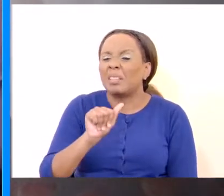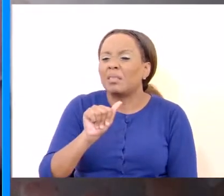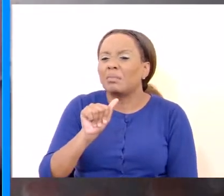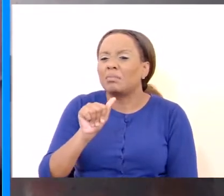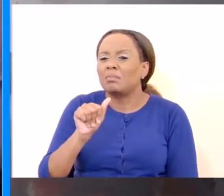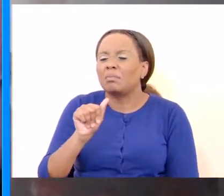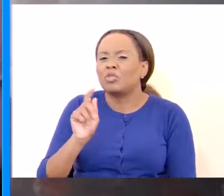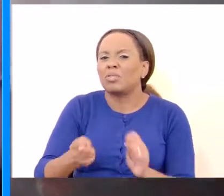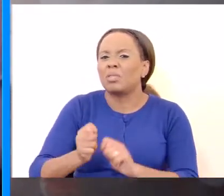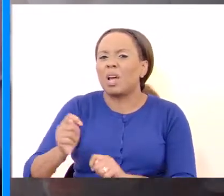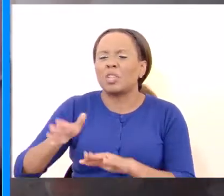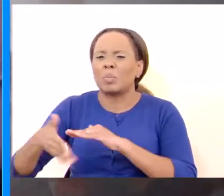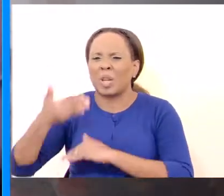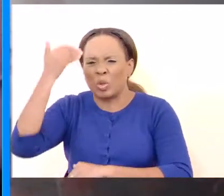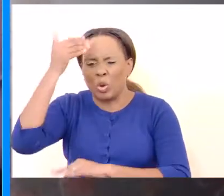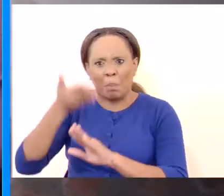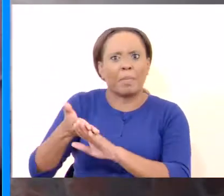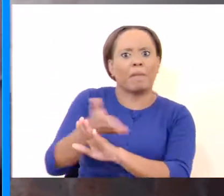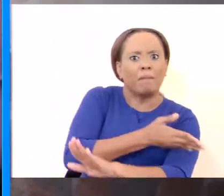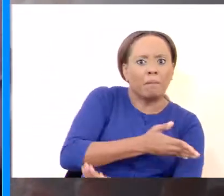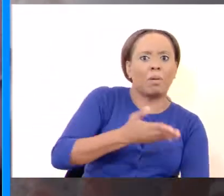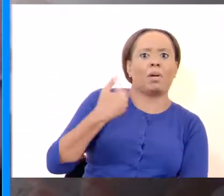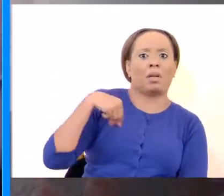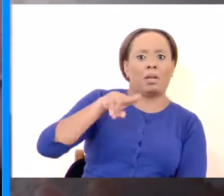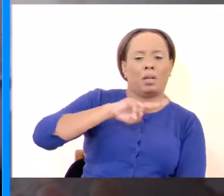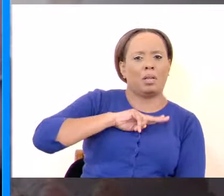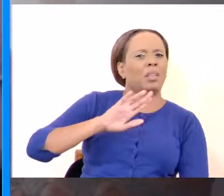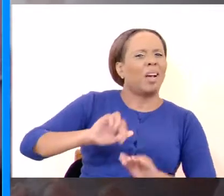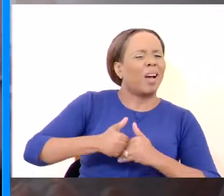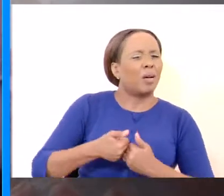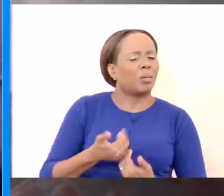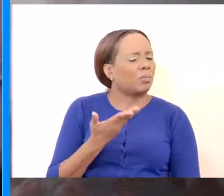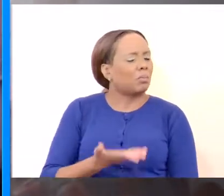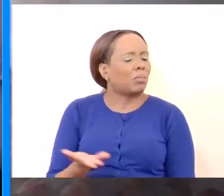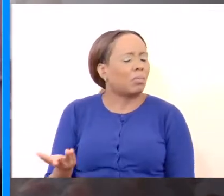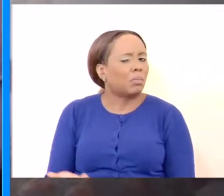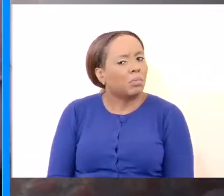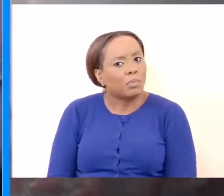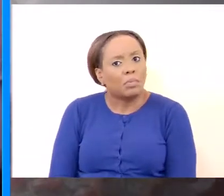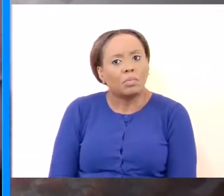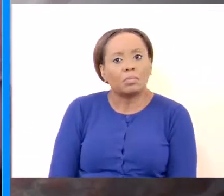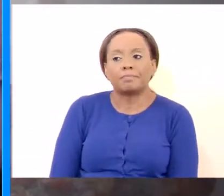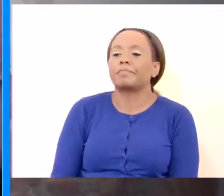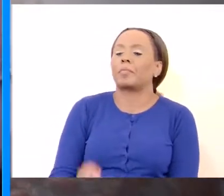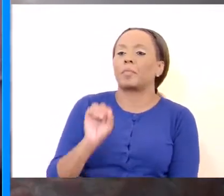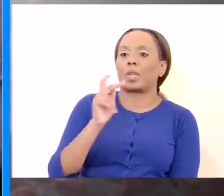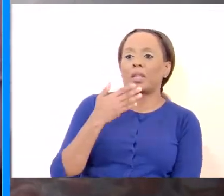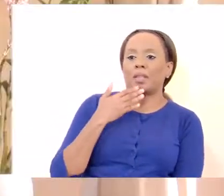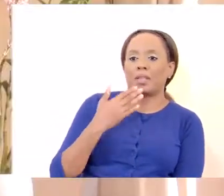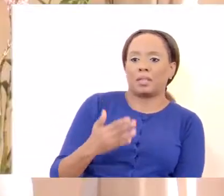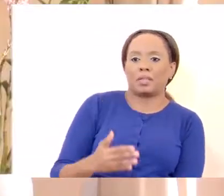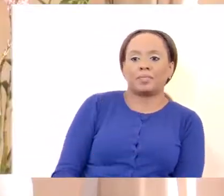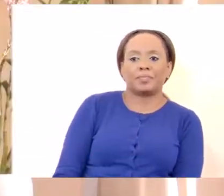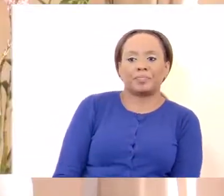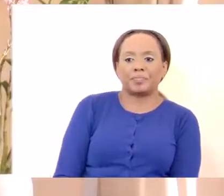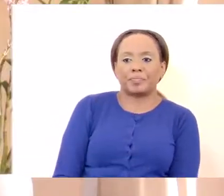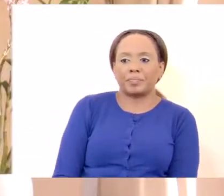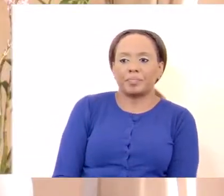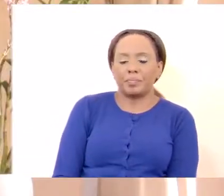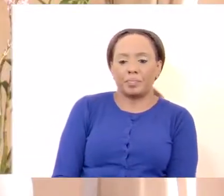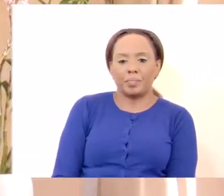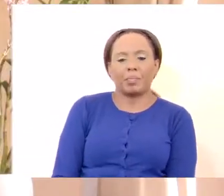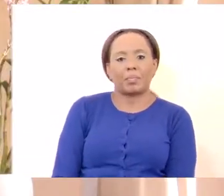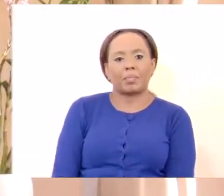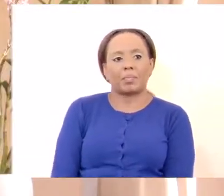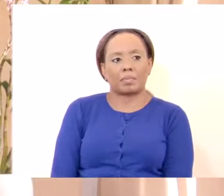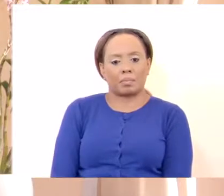to report that death before we would have had any information. Thank you. Let me say